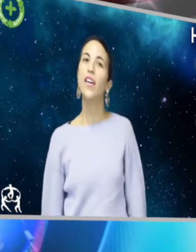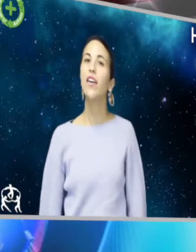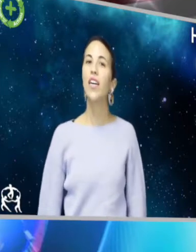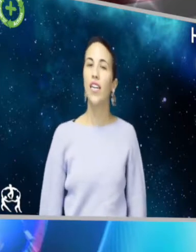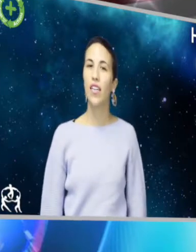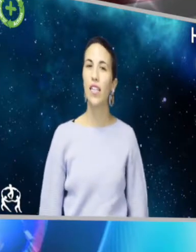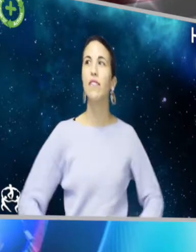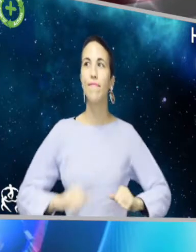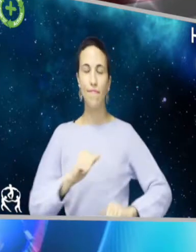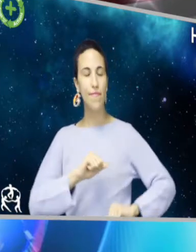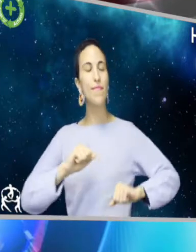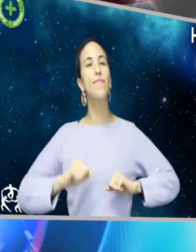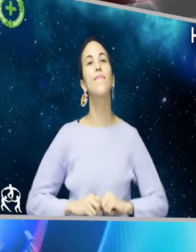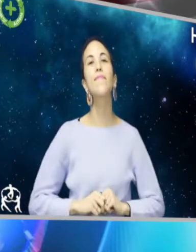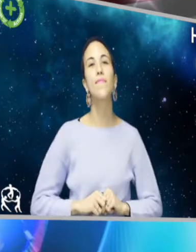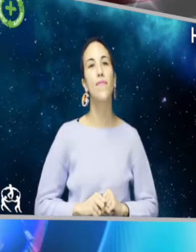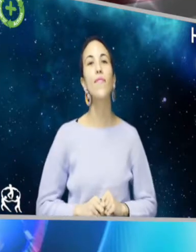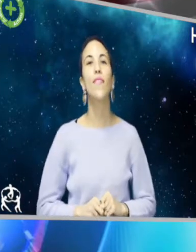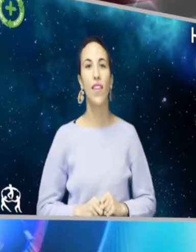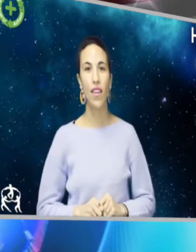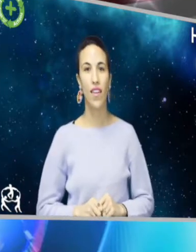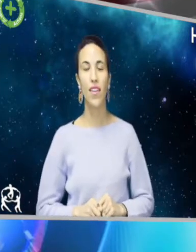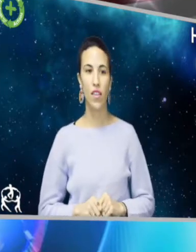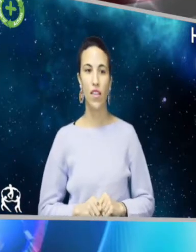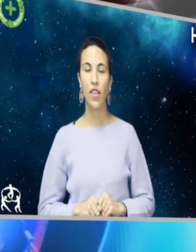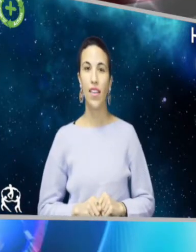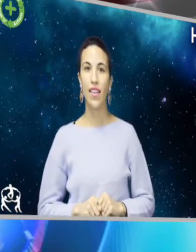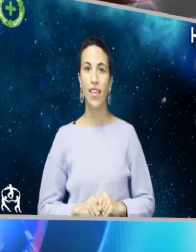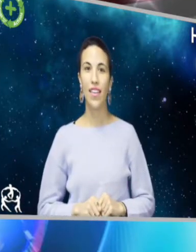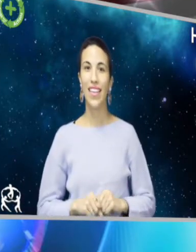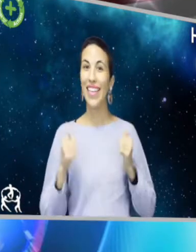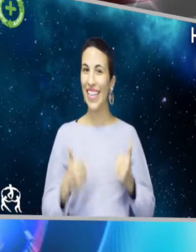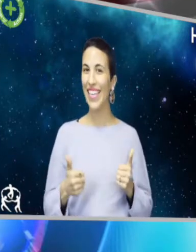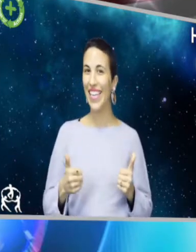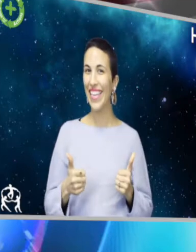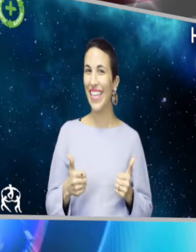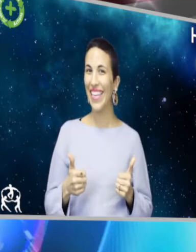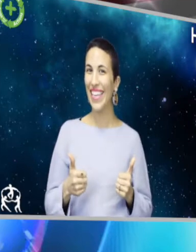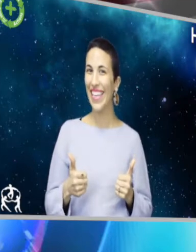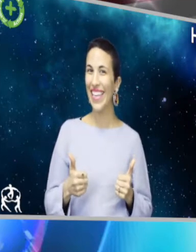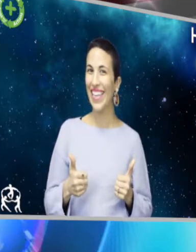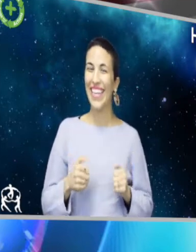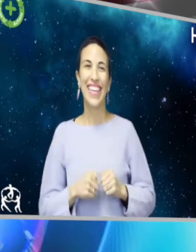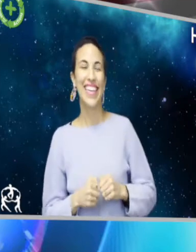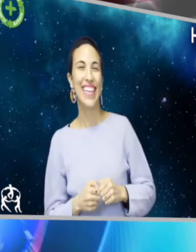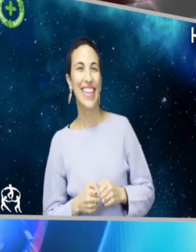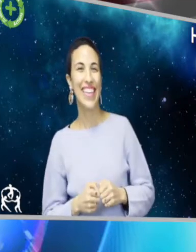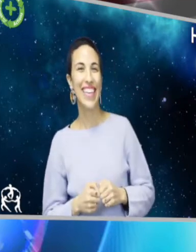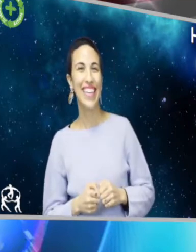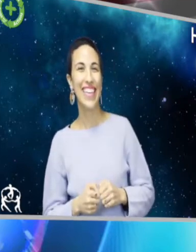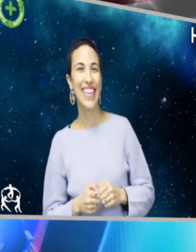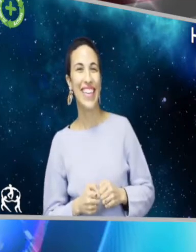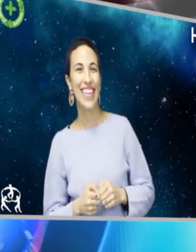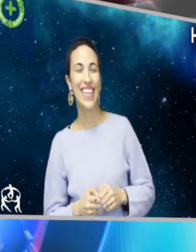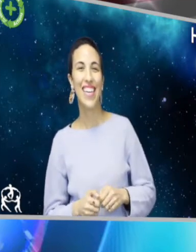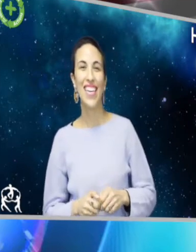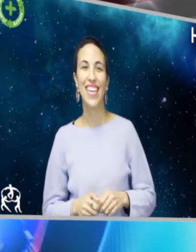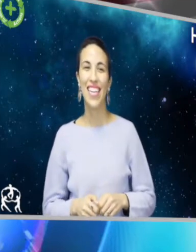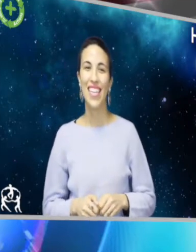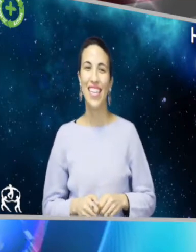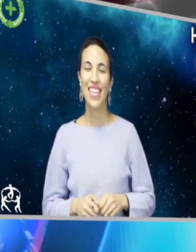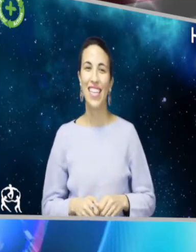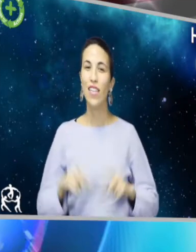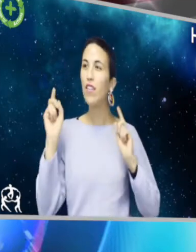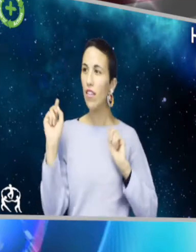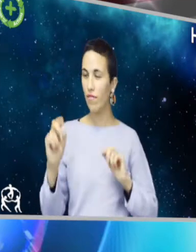word humility, and also talk about... Talk about the word humility! ready? After that, we're going to talk about